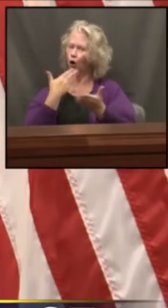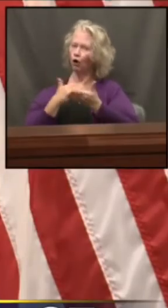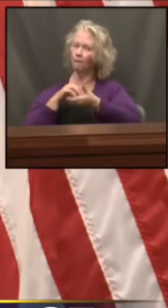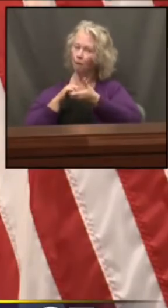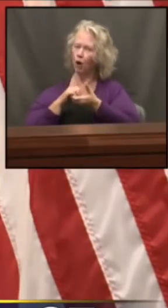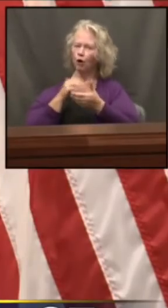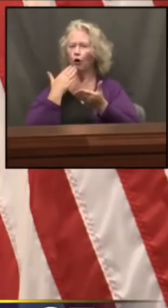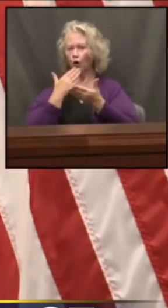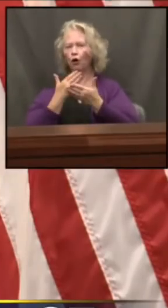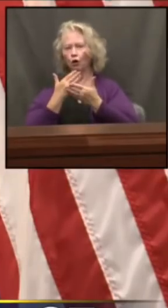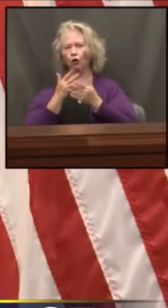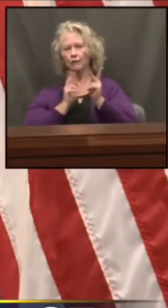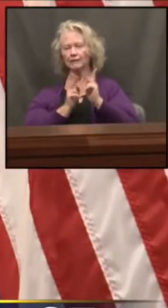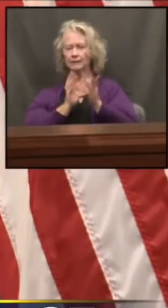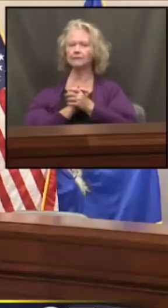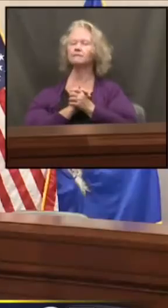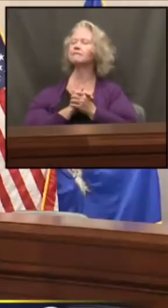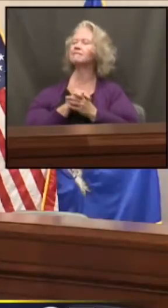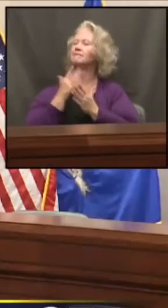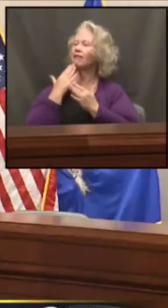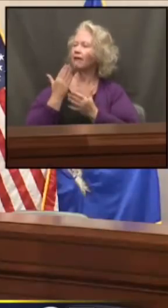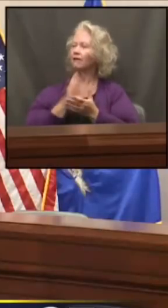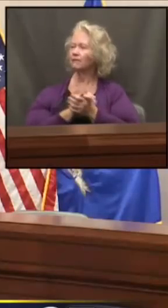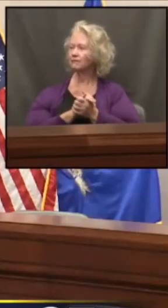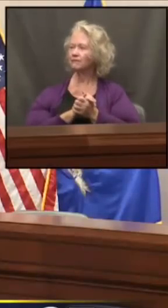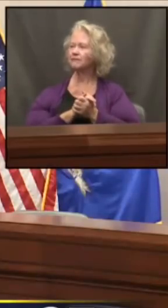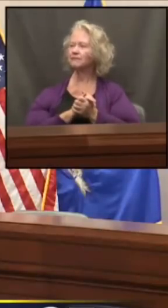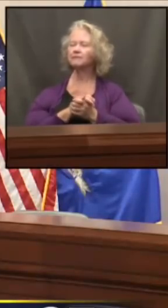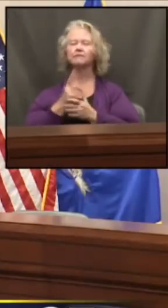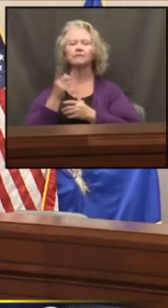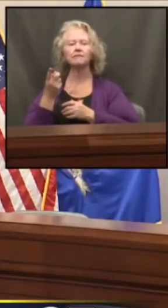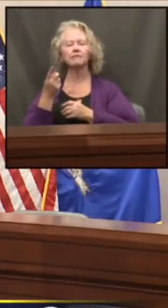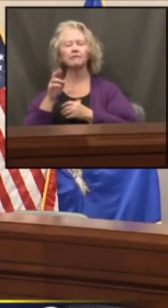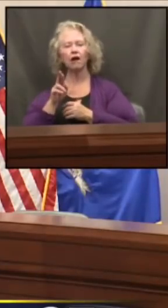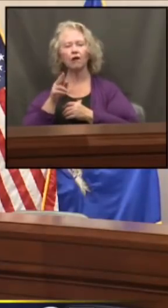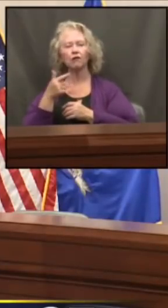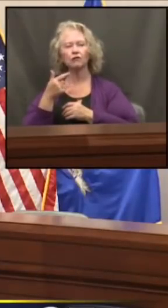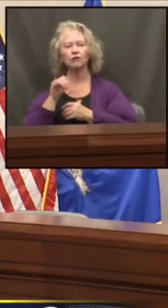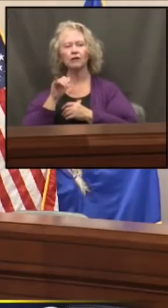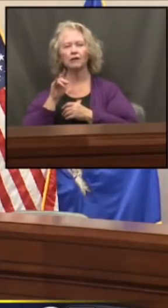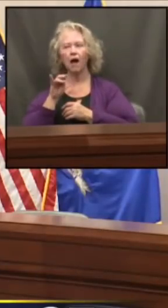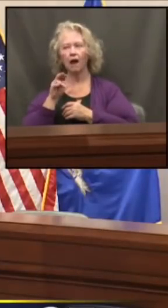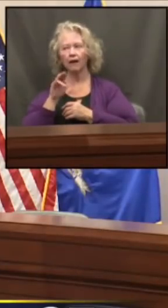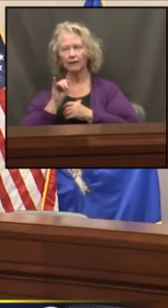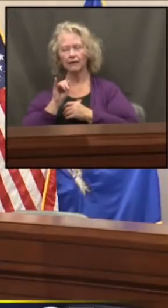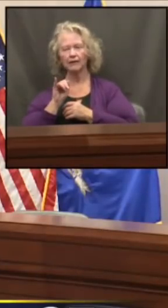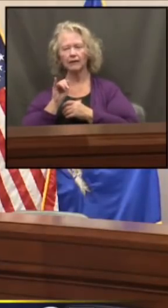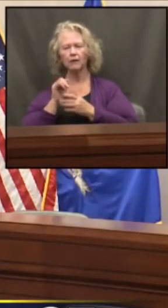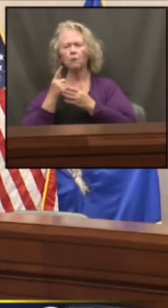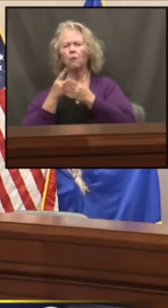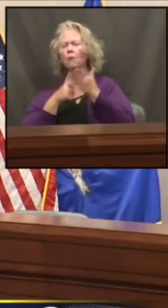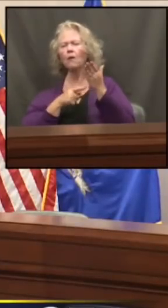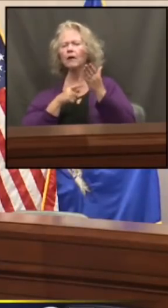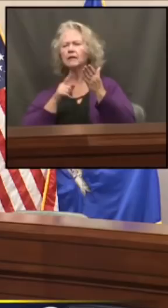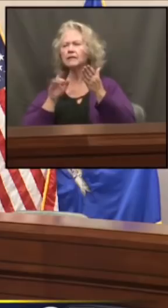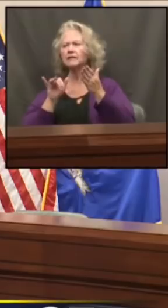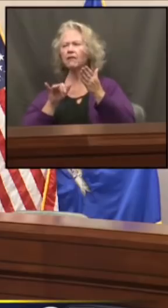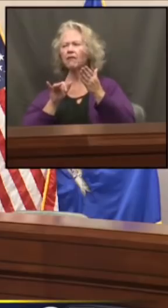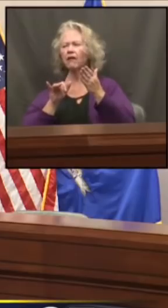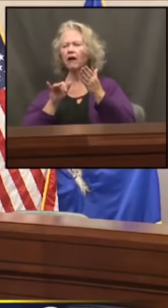citizen. Thanks. Dr. Juthani, what kind of positivity number would